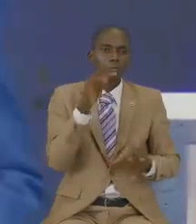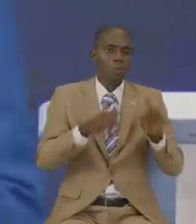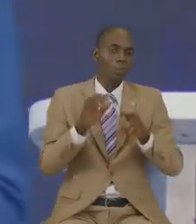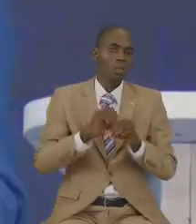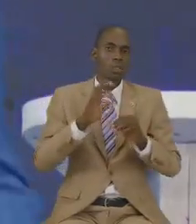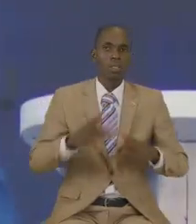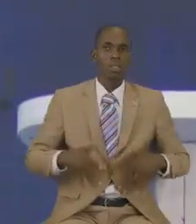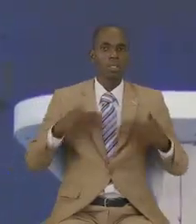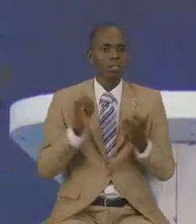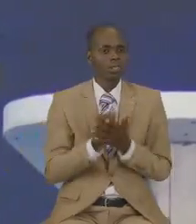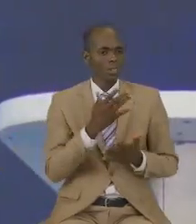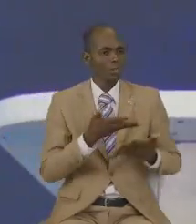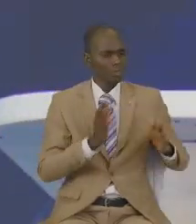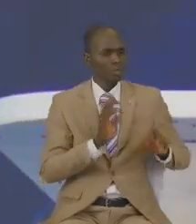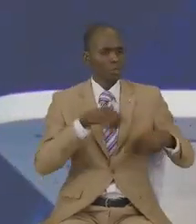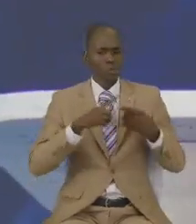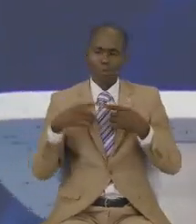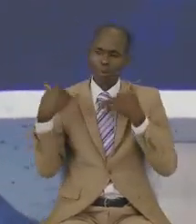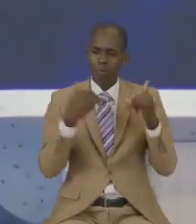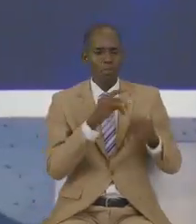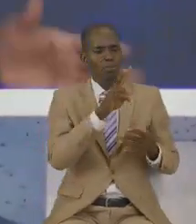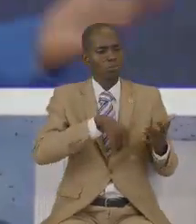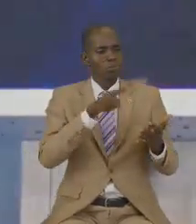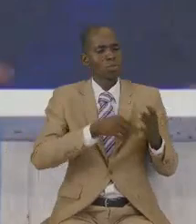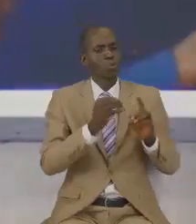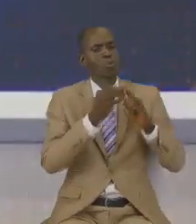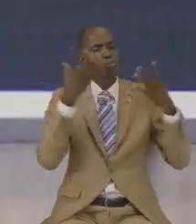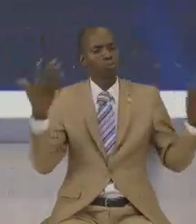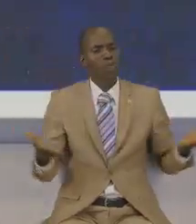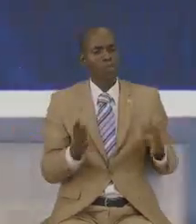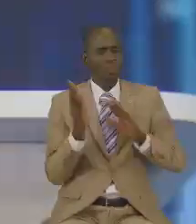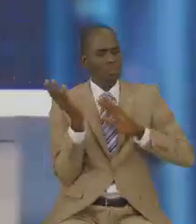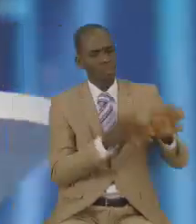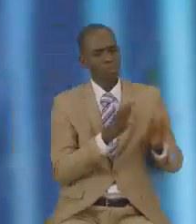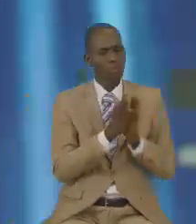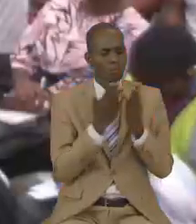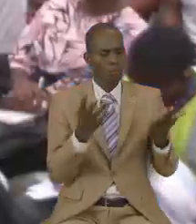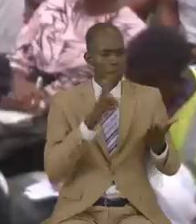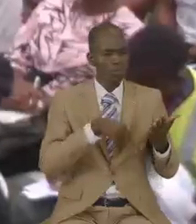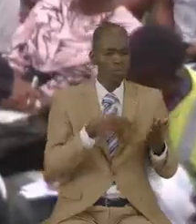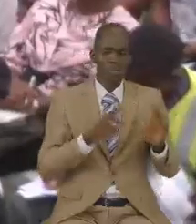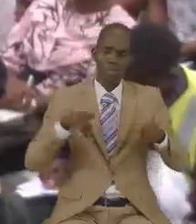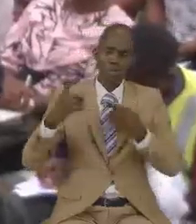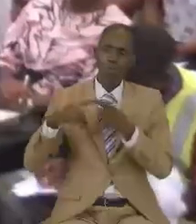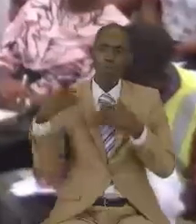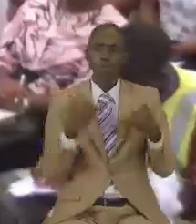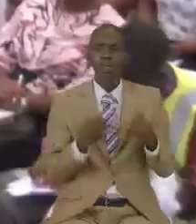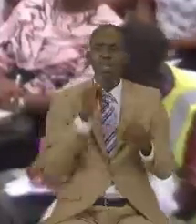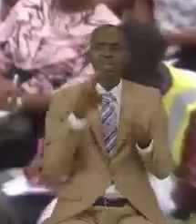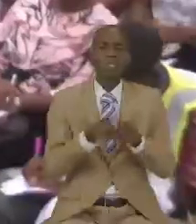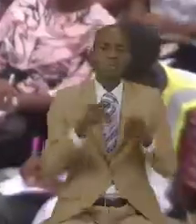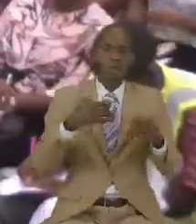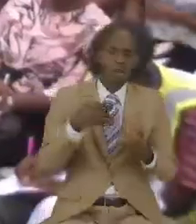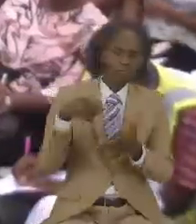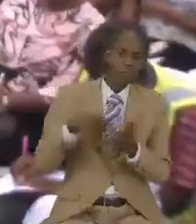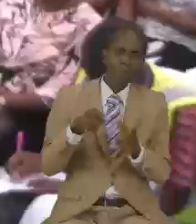will say, let's go and play, you read too much, let's go and do this, it's like you have this too much, let's